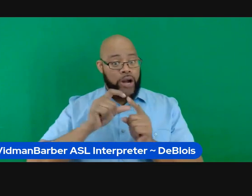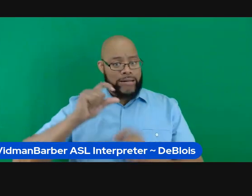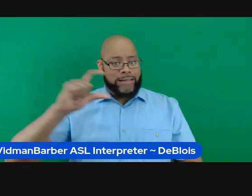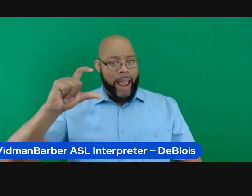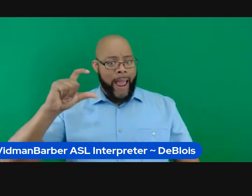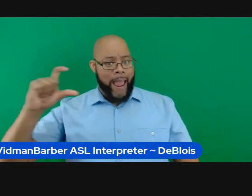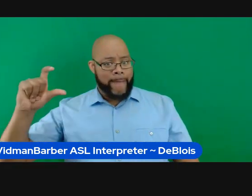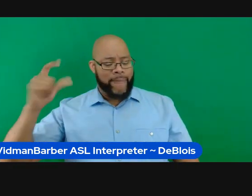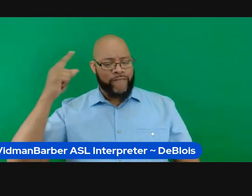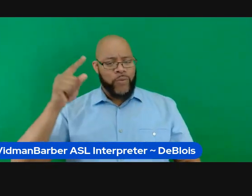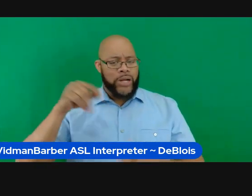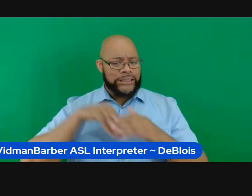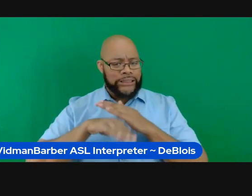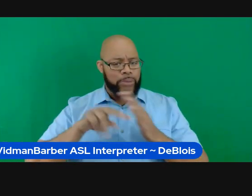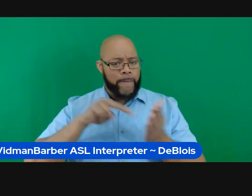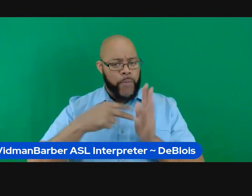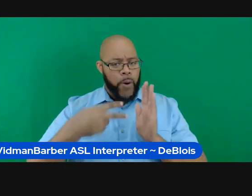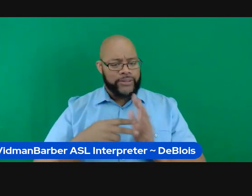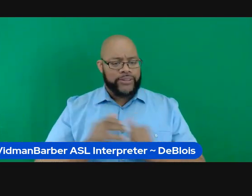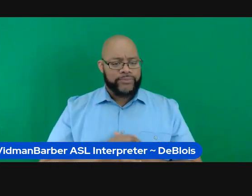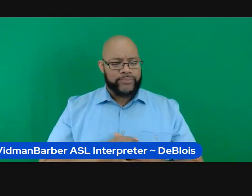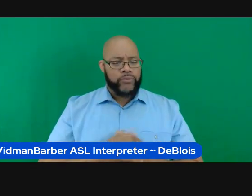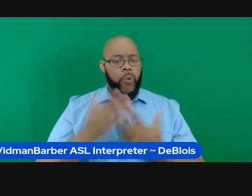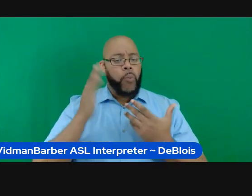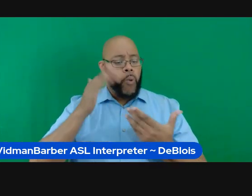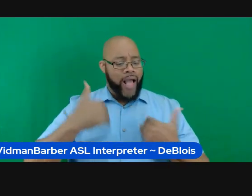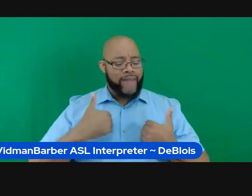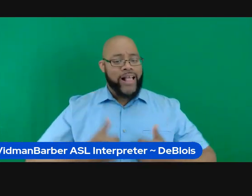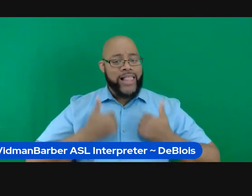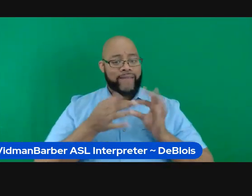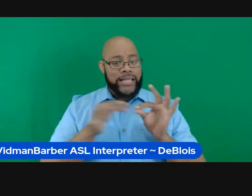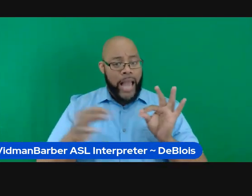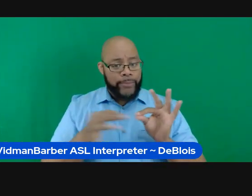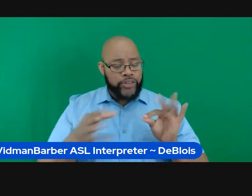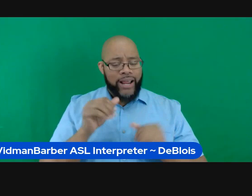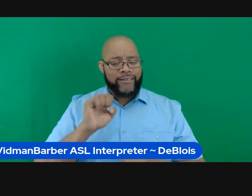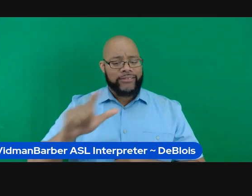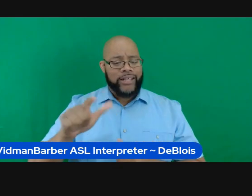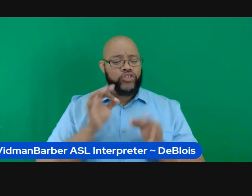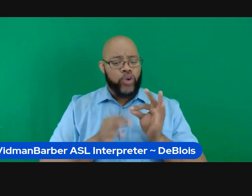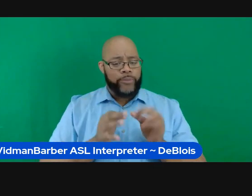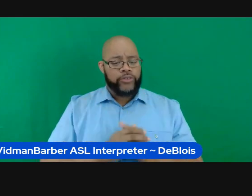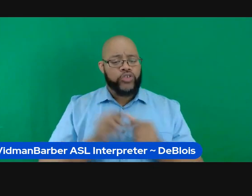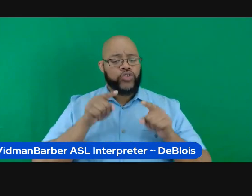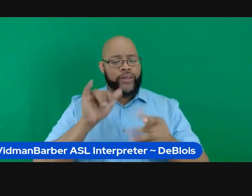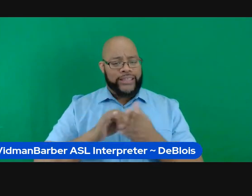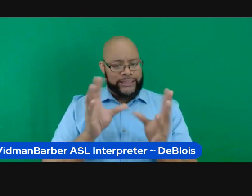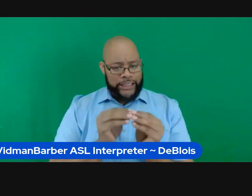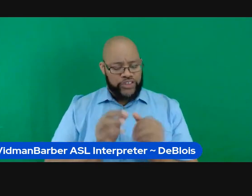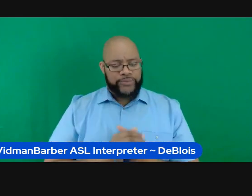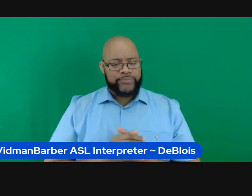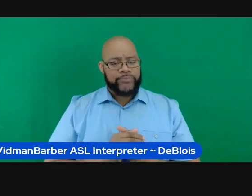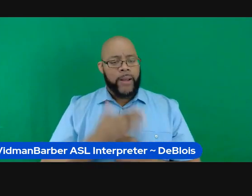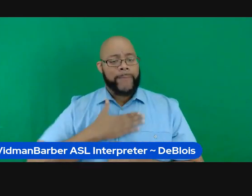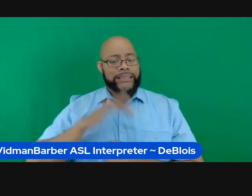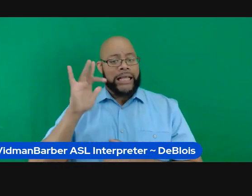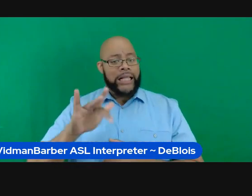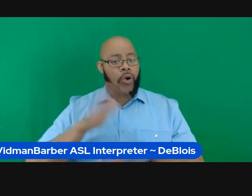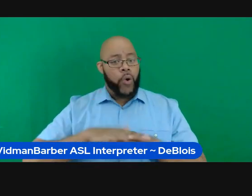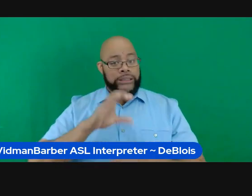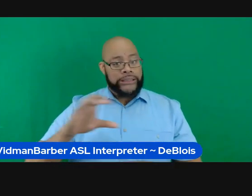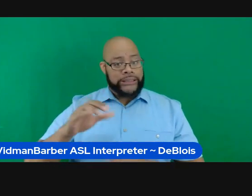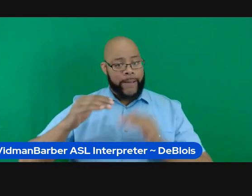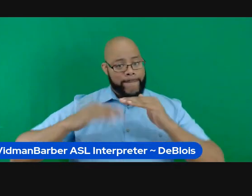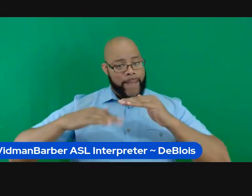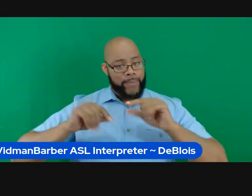capitalized for accessibility purposes. We will have live captions and ASL interpreters during the sessions. Please click on the CC at the bottom